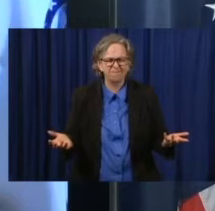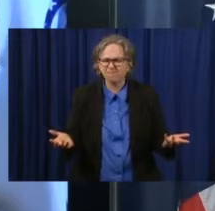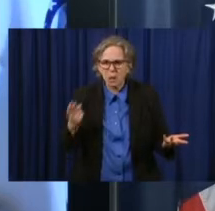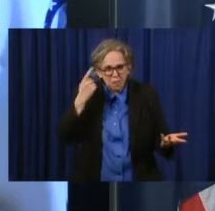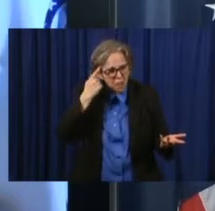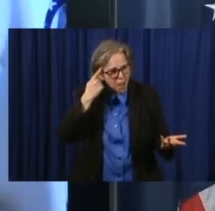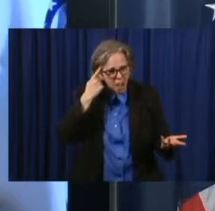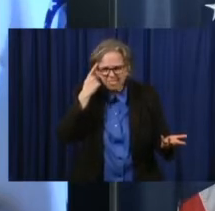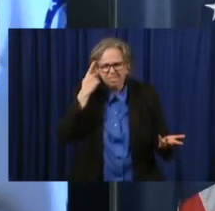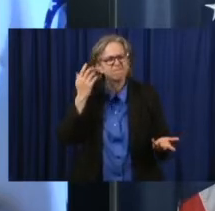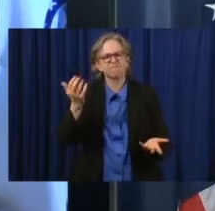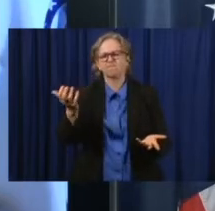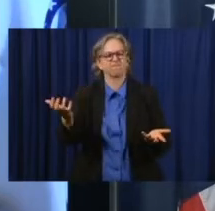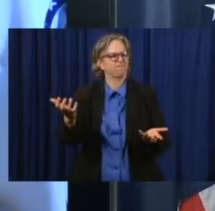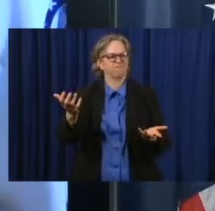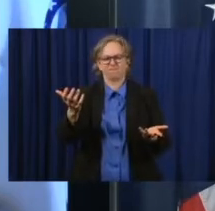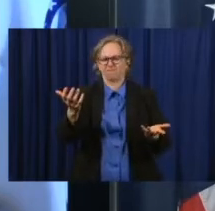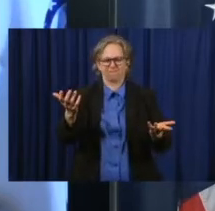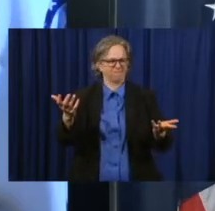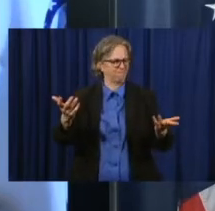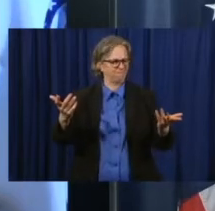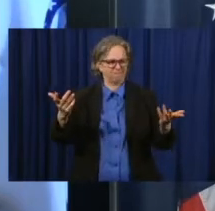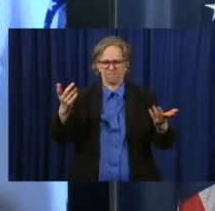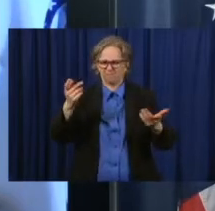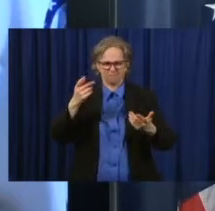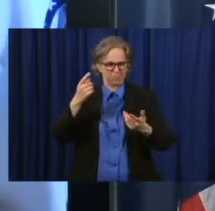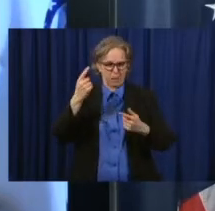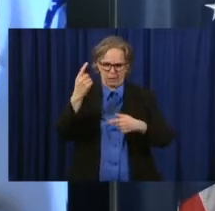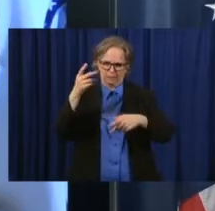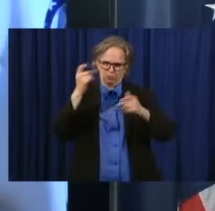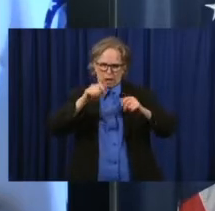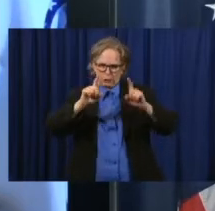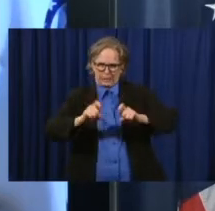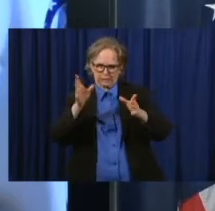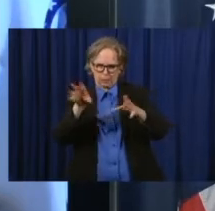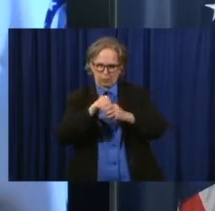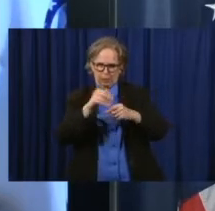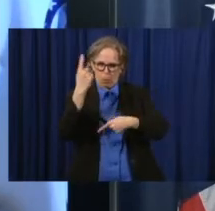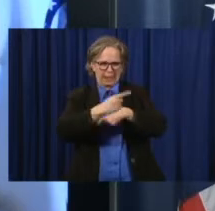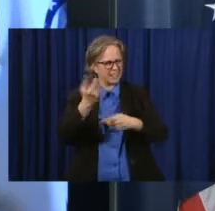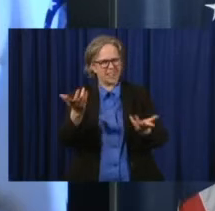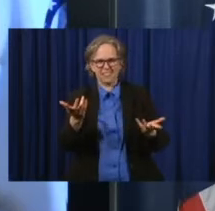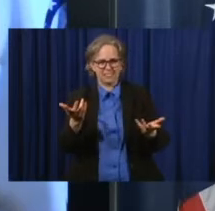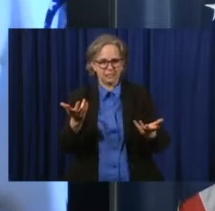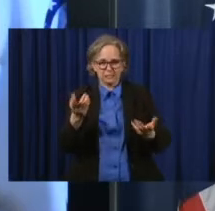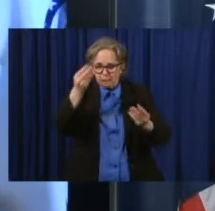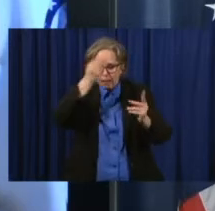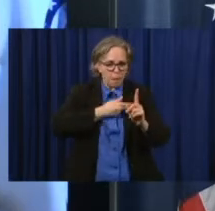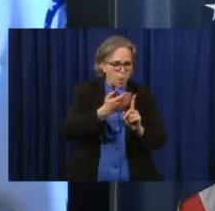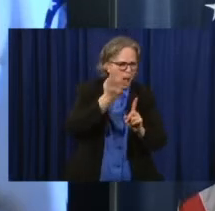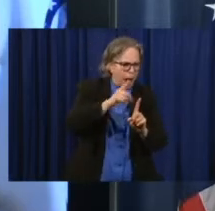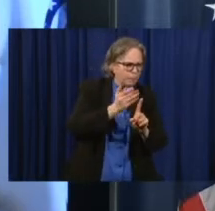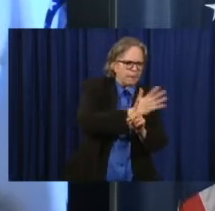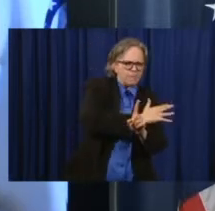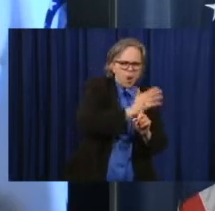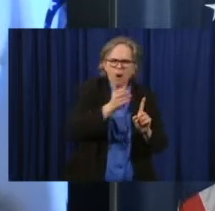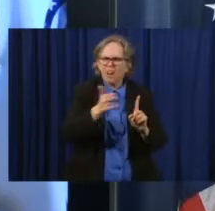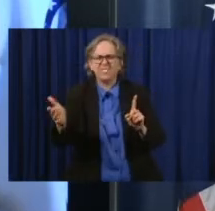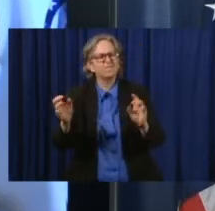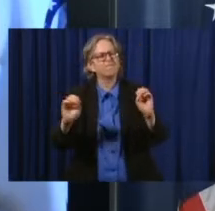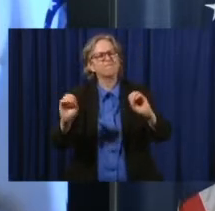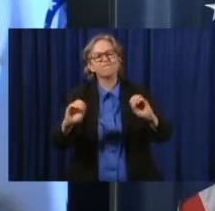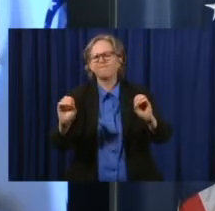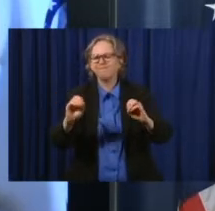in time. It doesn't really tell you about people who have incubated and they don't have enough viral load to make a positive. And it